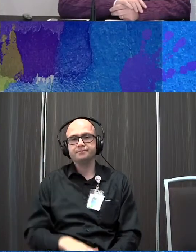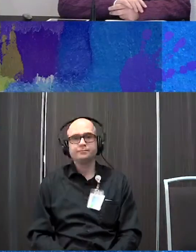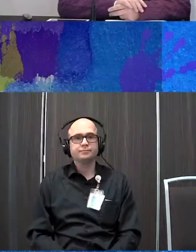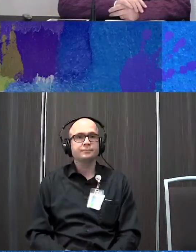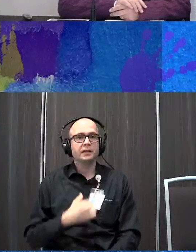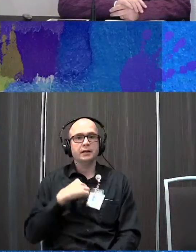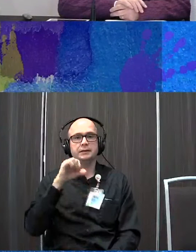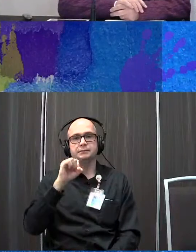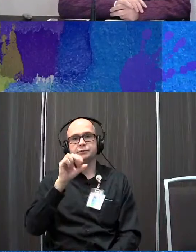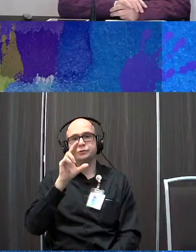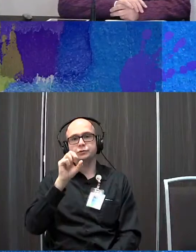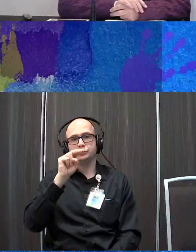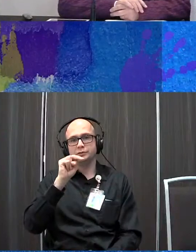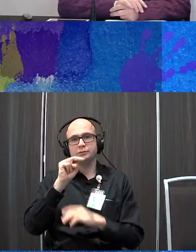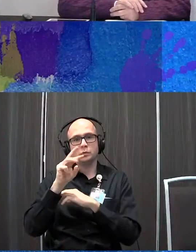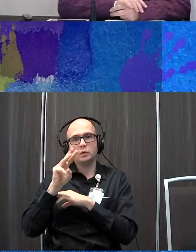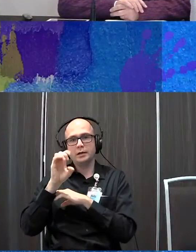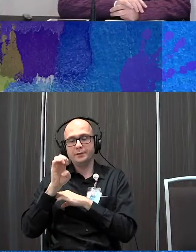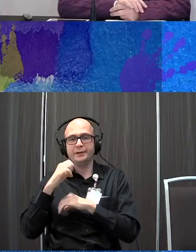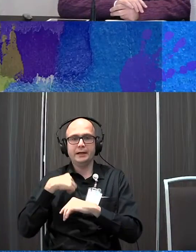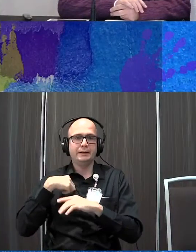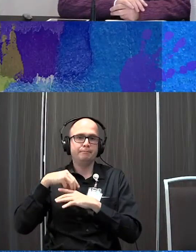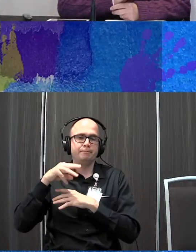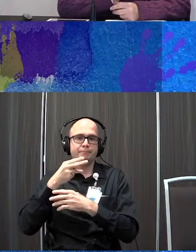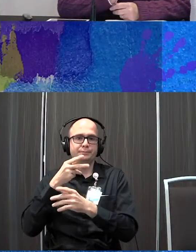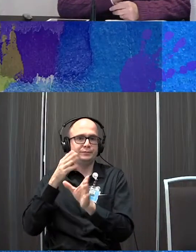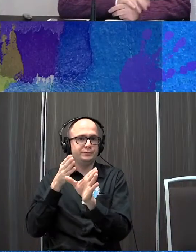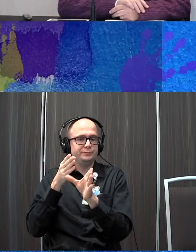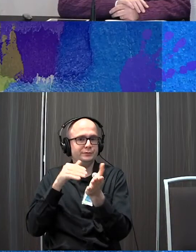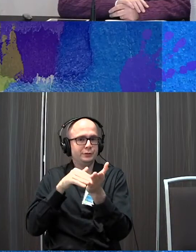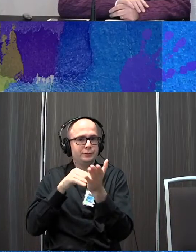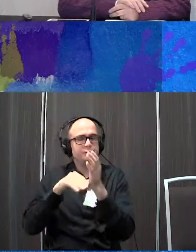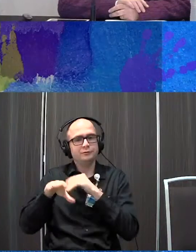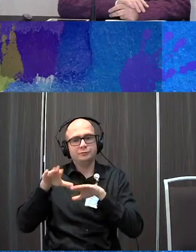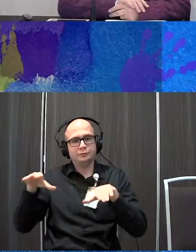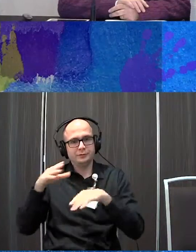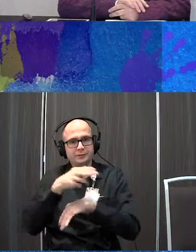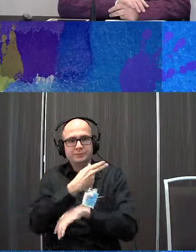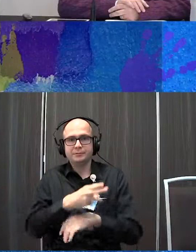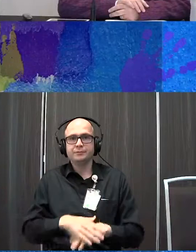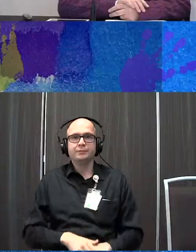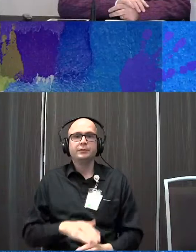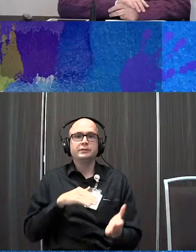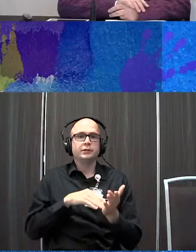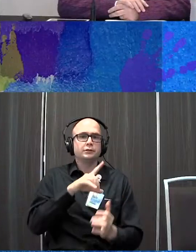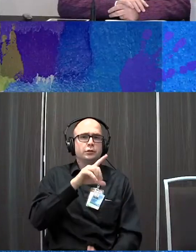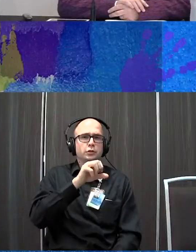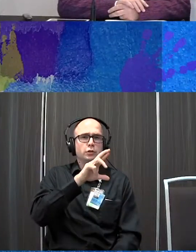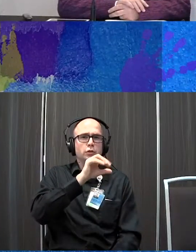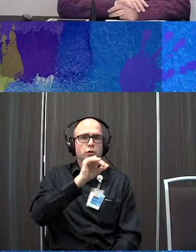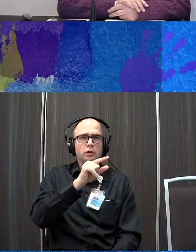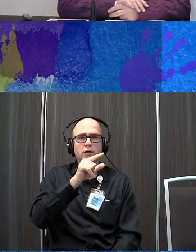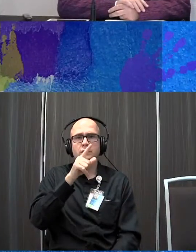Wiley. I'm a developmental pediatrician at Cincinnati Children's, and Dr. Laura is how we will introduce her, but when she gets here, she